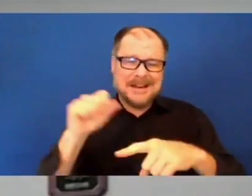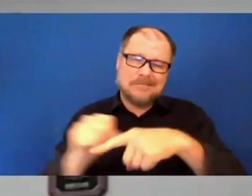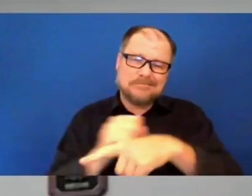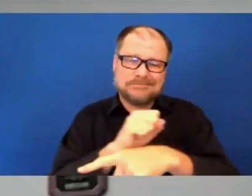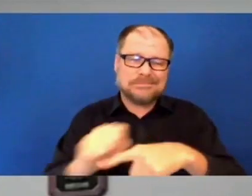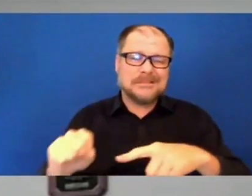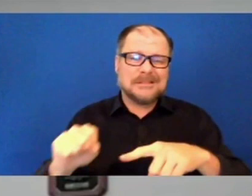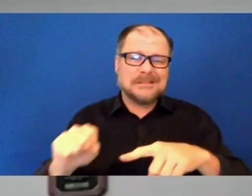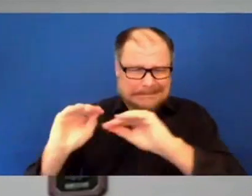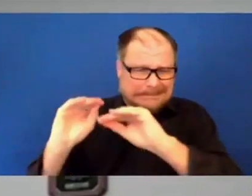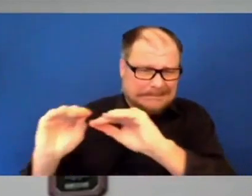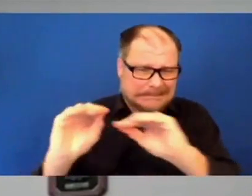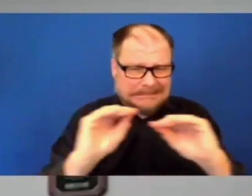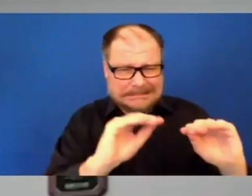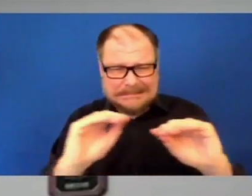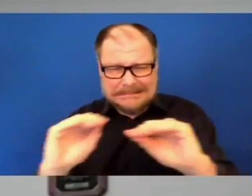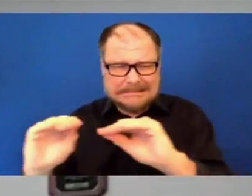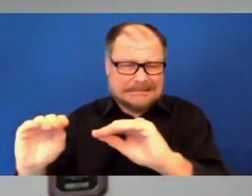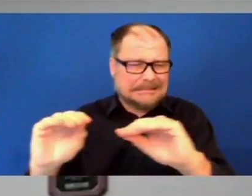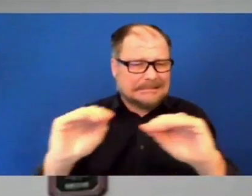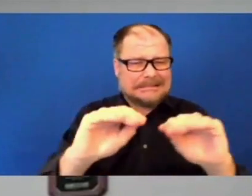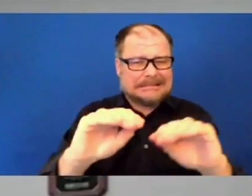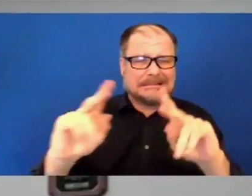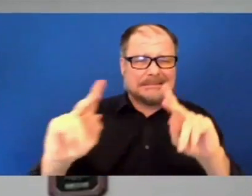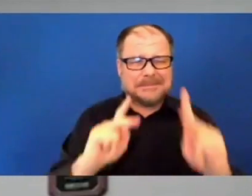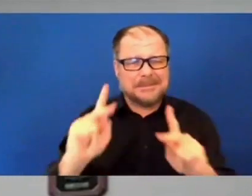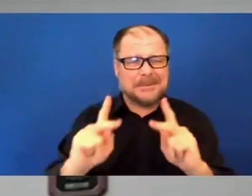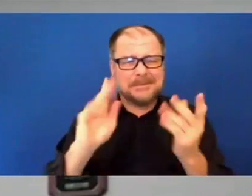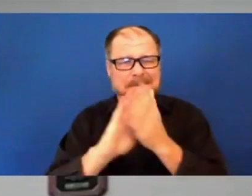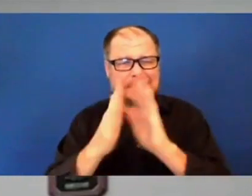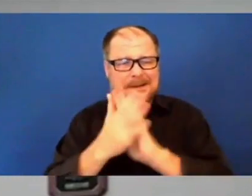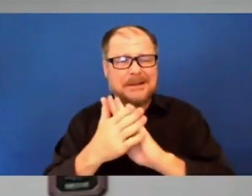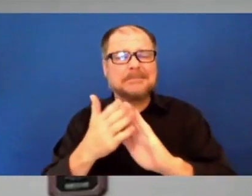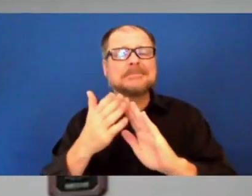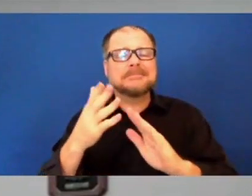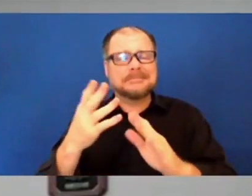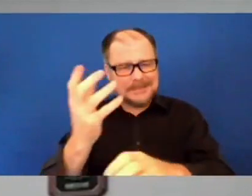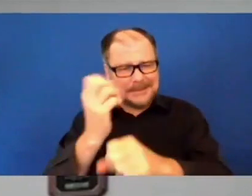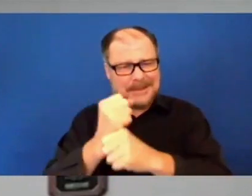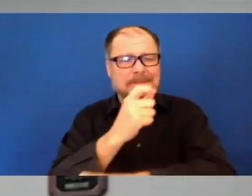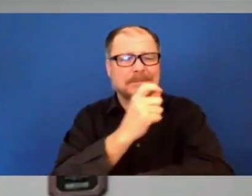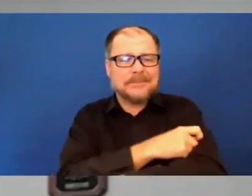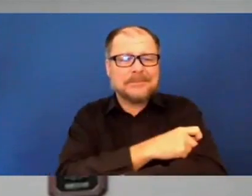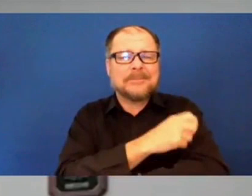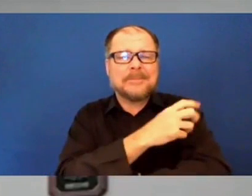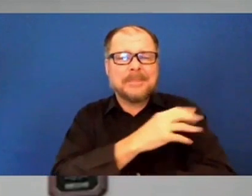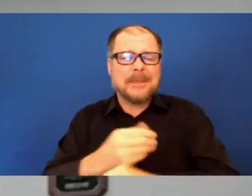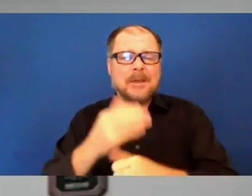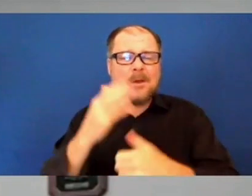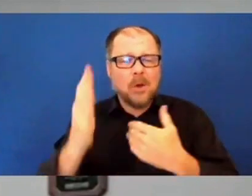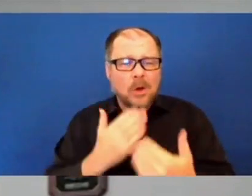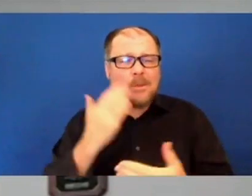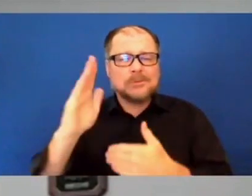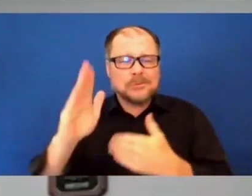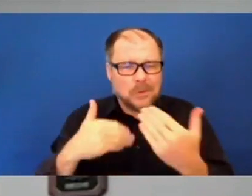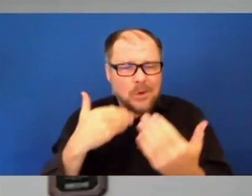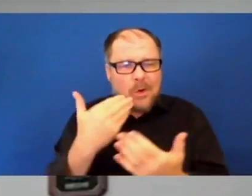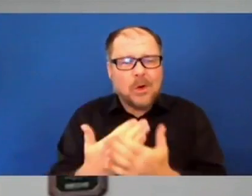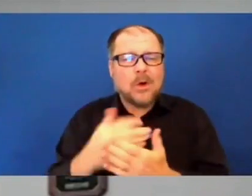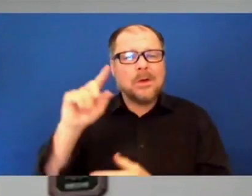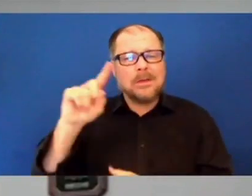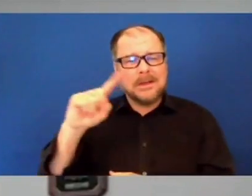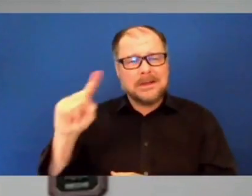point is that we are seeing increases in almost every zip code in the county. So it's not as if there are